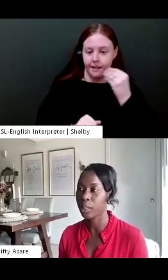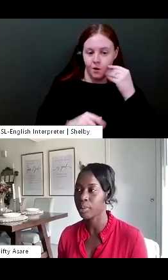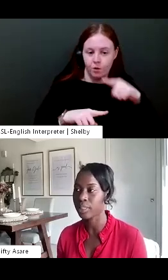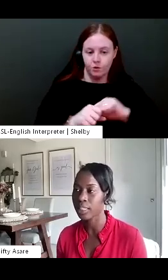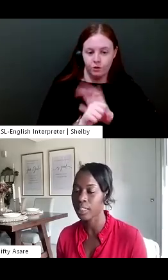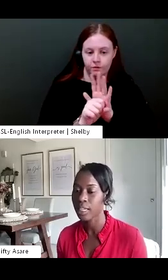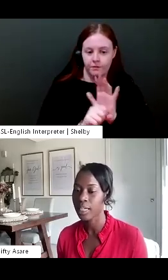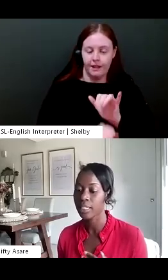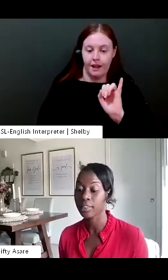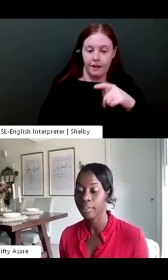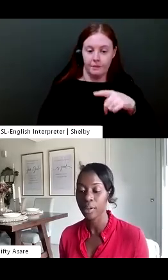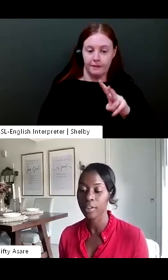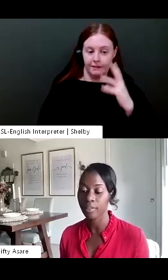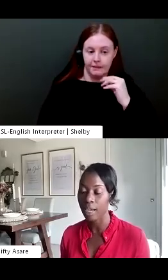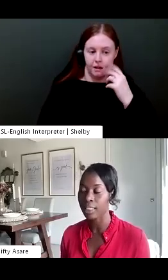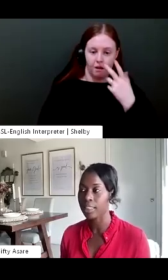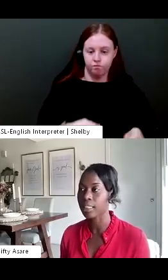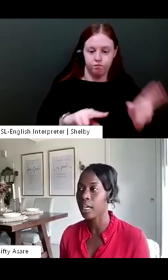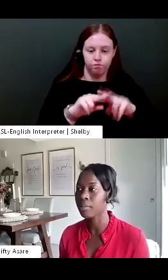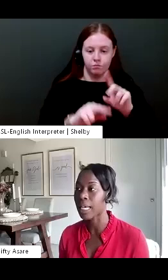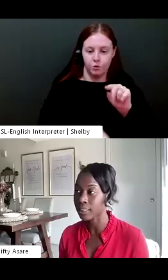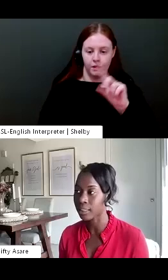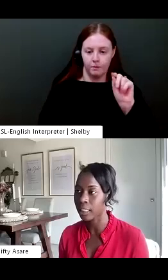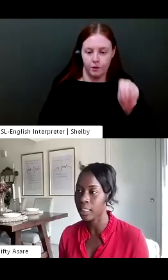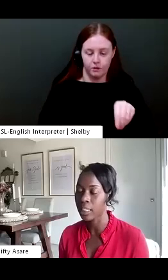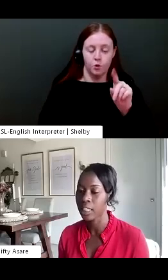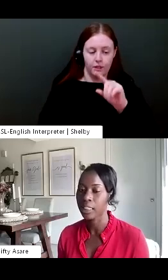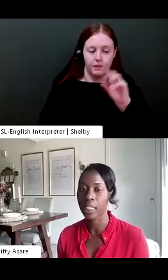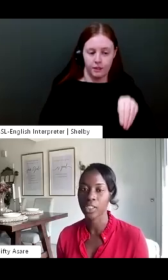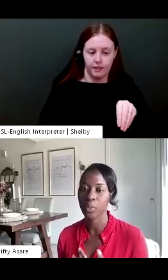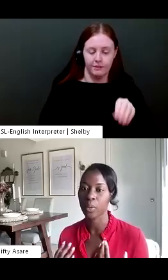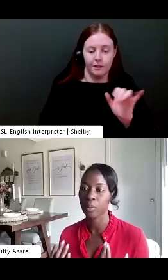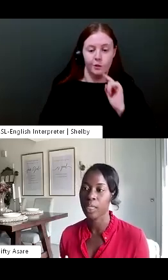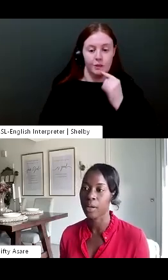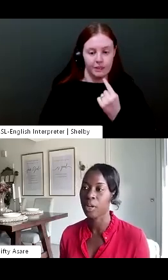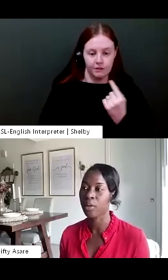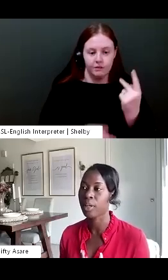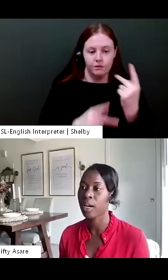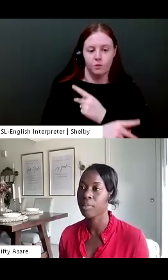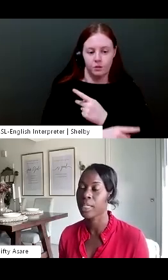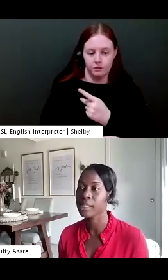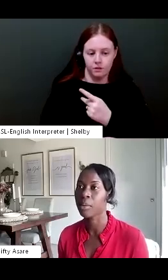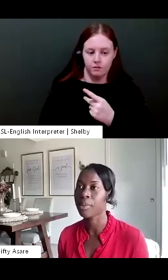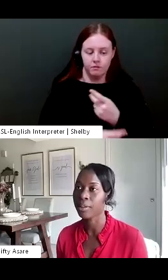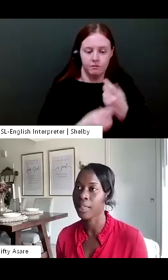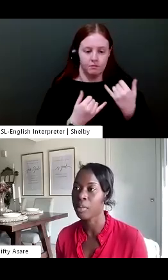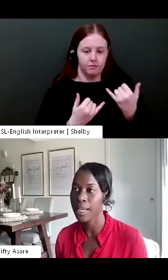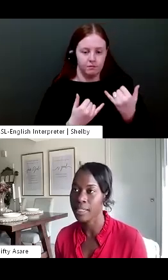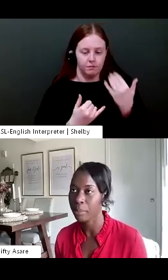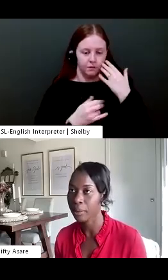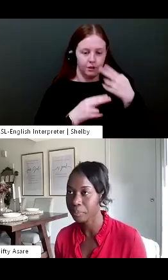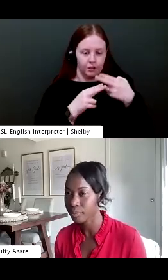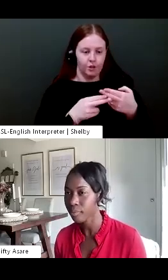by 20%. And the severity of the violence escalated, leading to what we now know is a